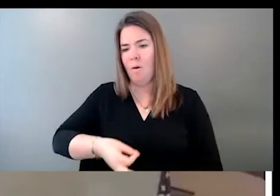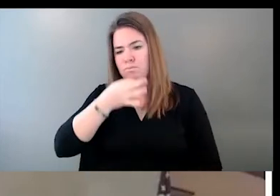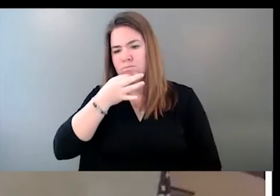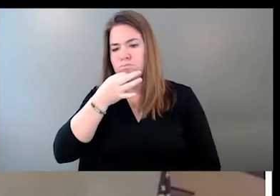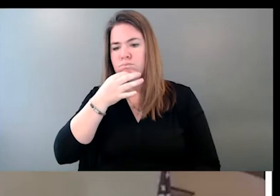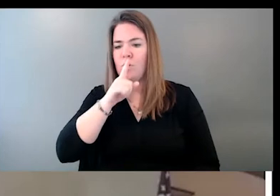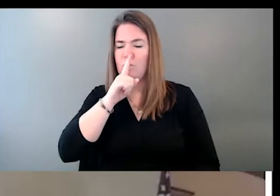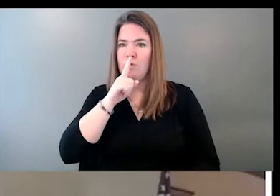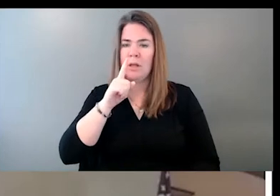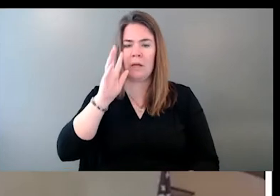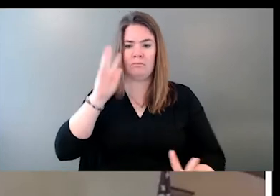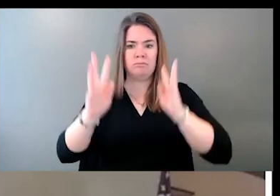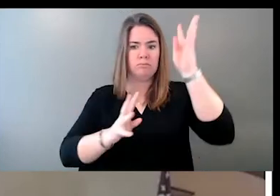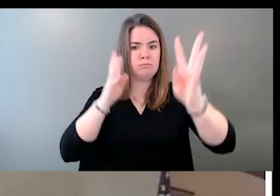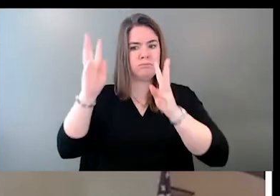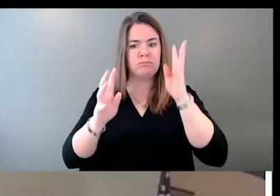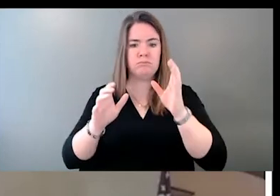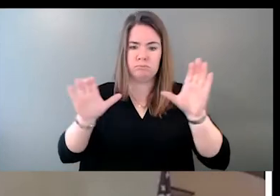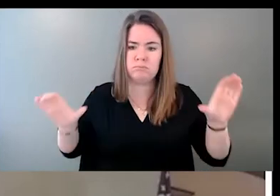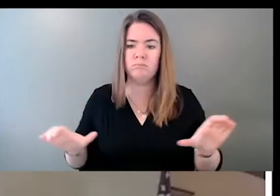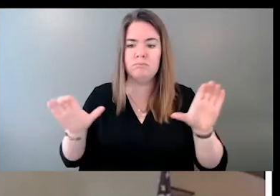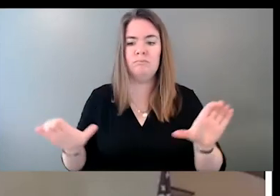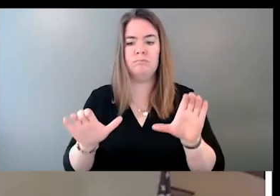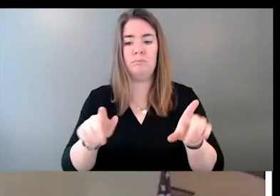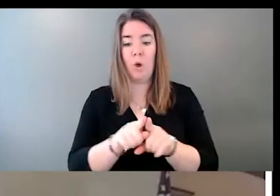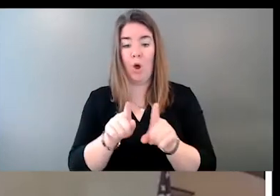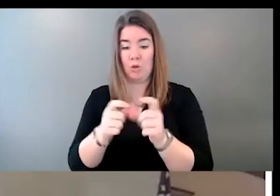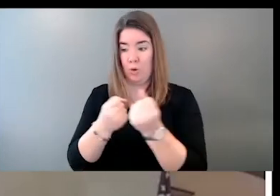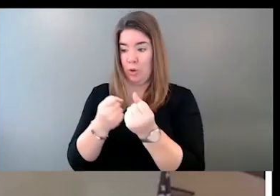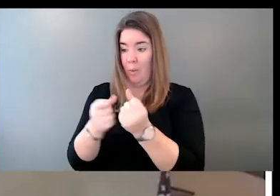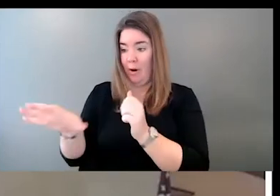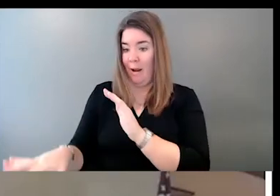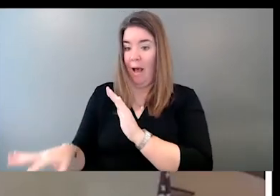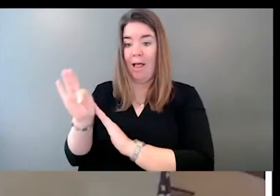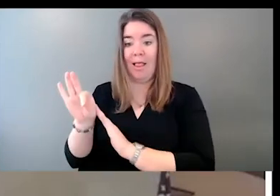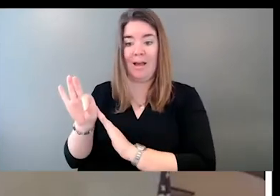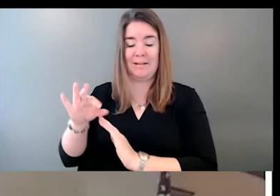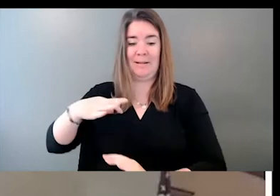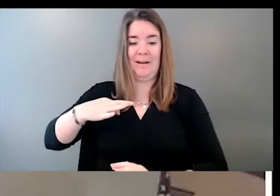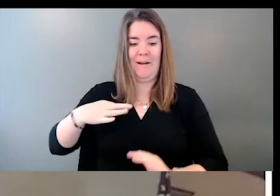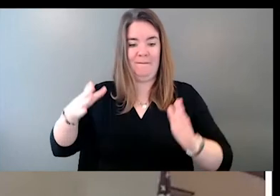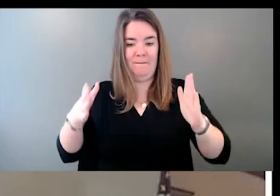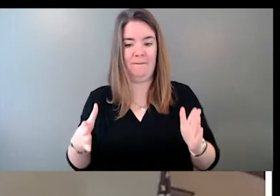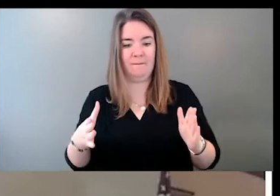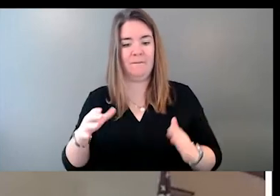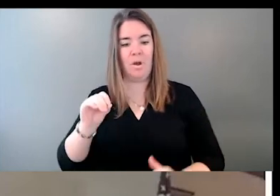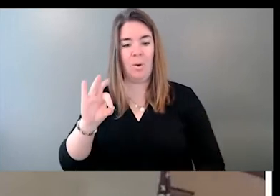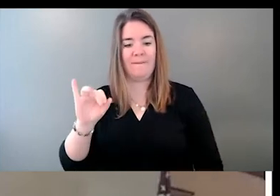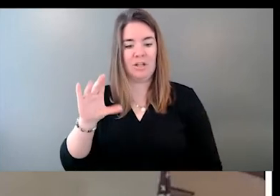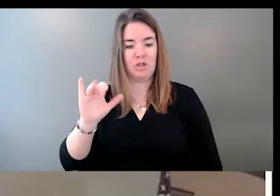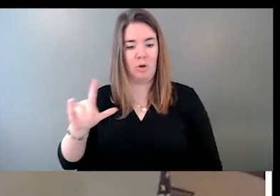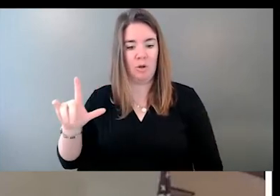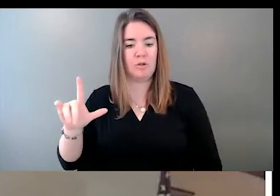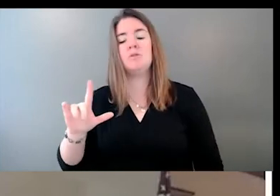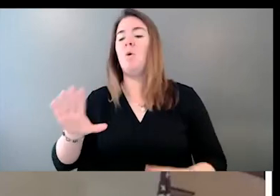and action-oriented, and our supportive elected officials and our colleagues from the other agencies also fighting the good